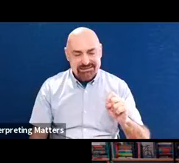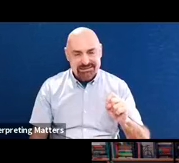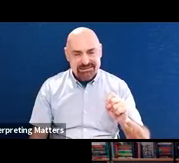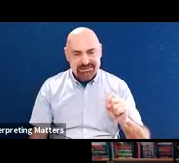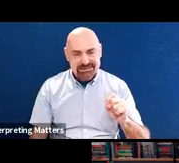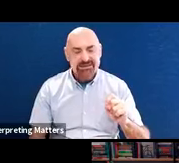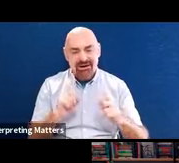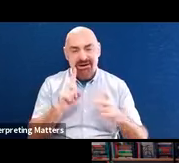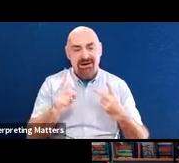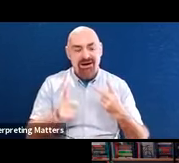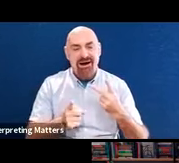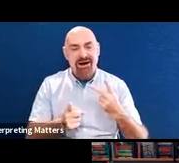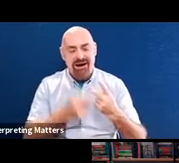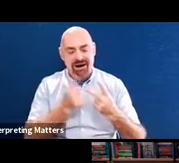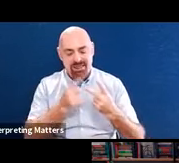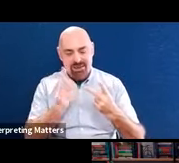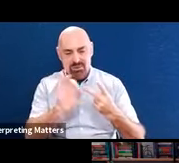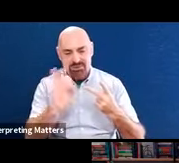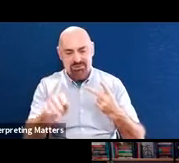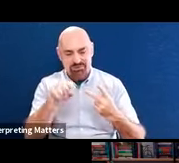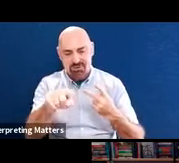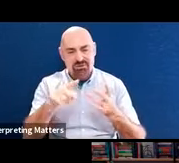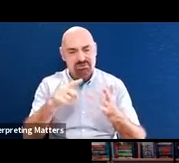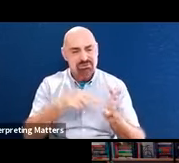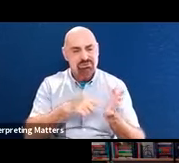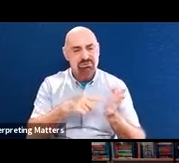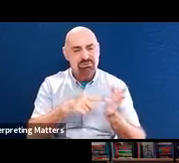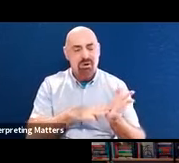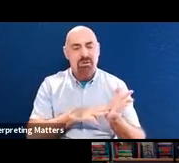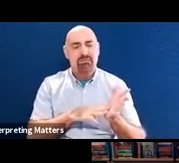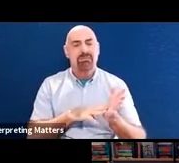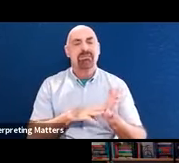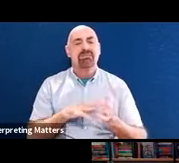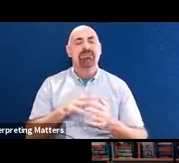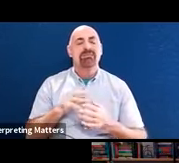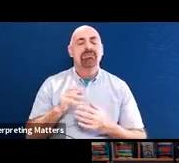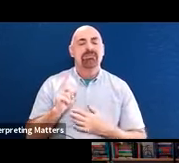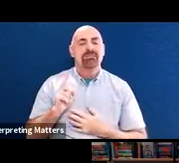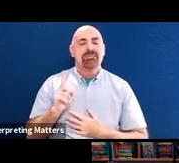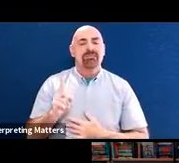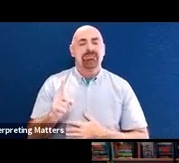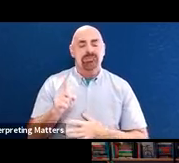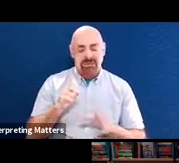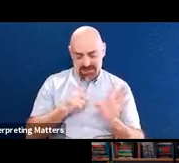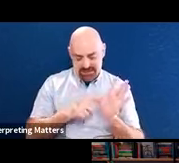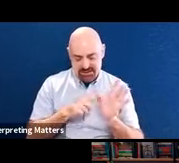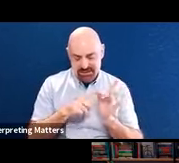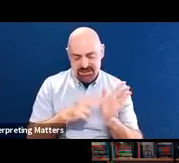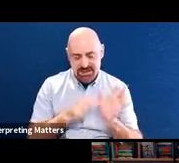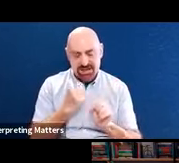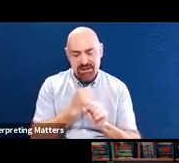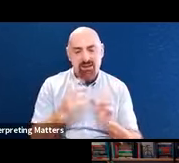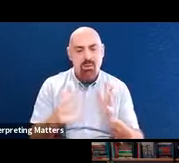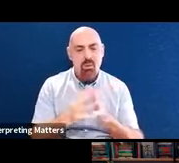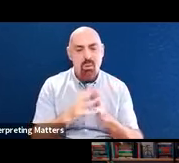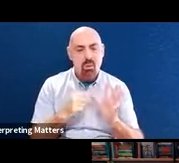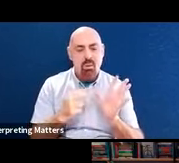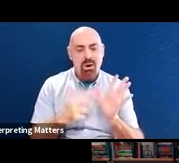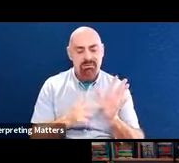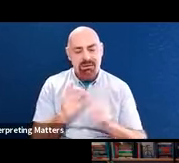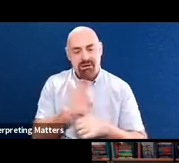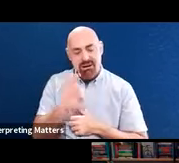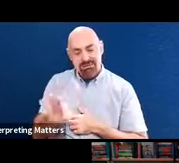Then another question for Tom was from Ying Wang, asking about